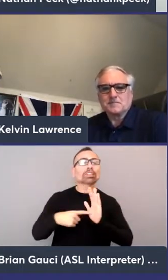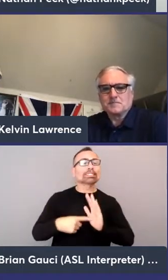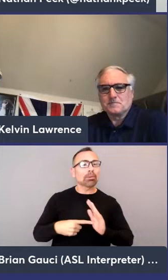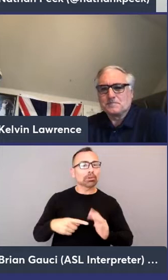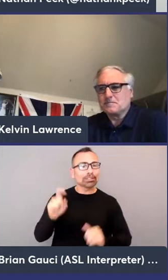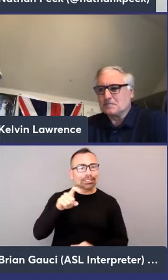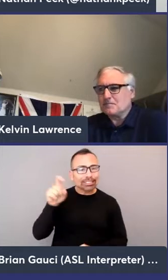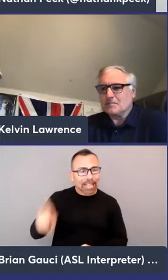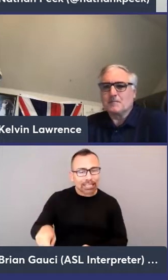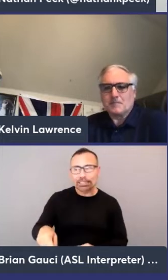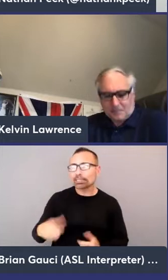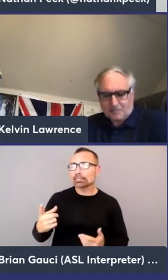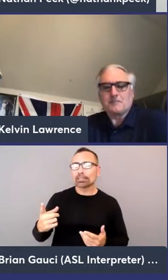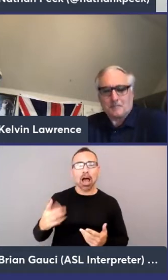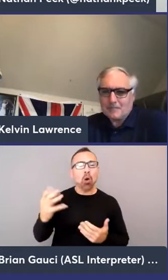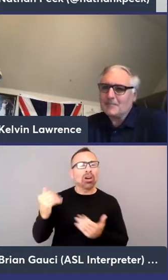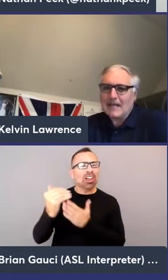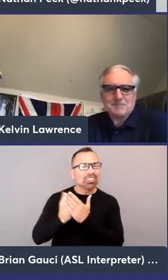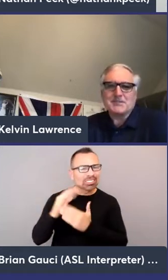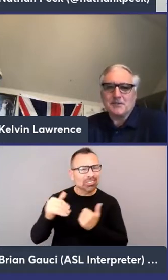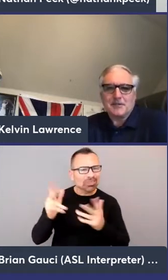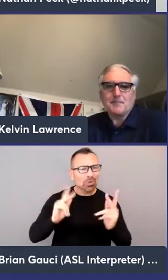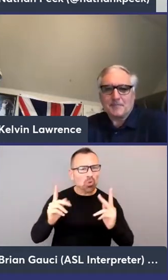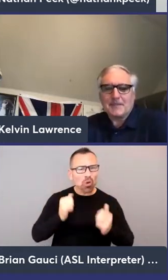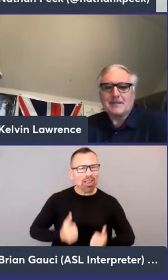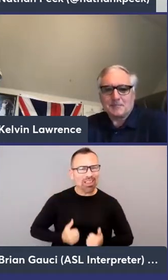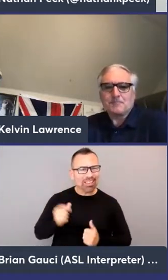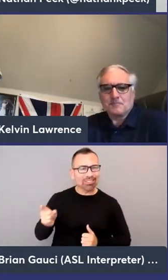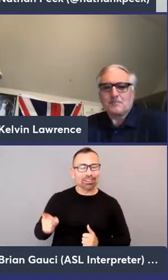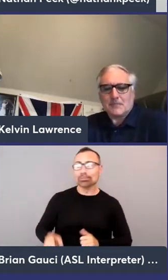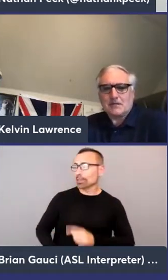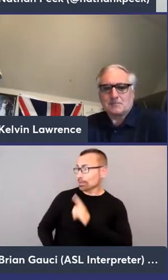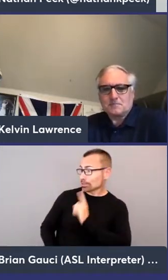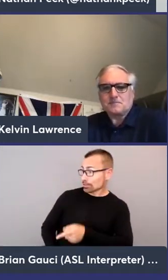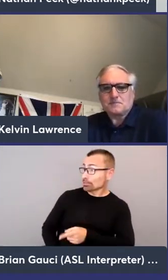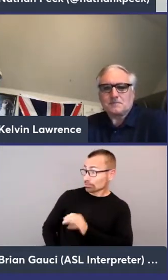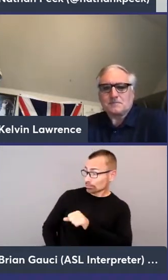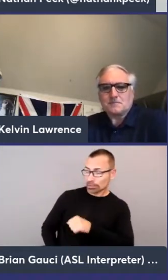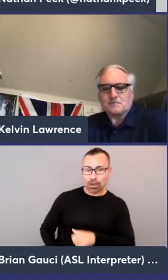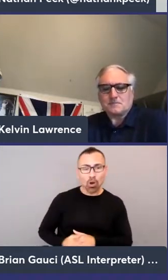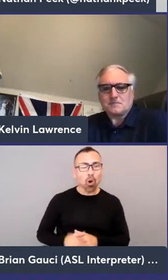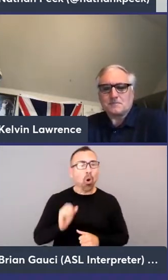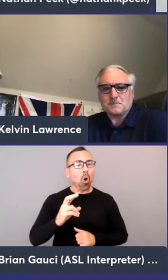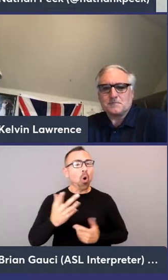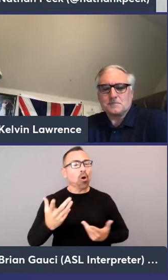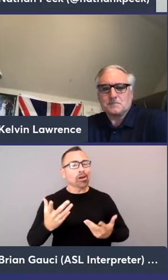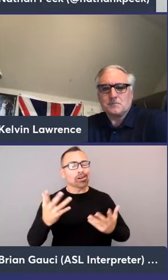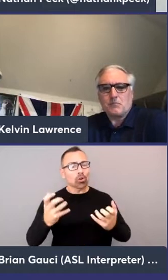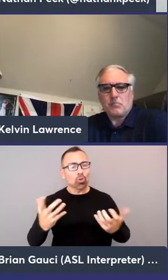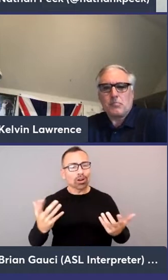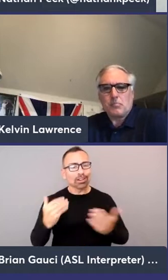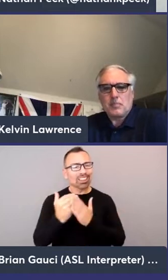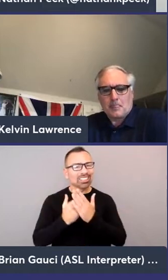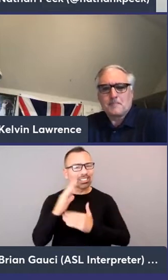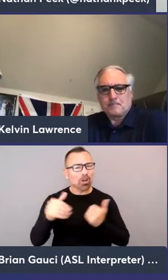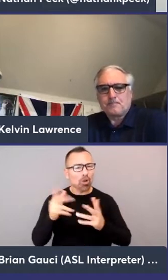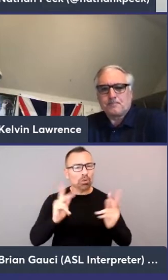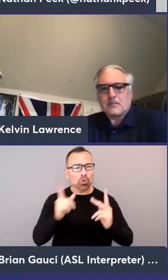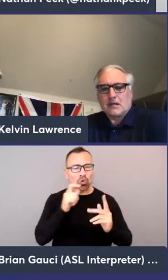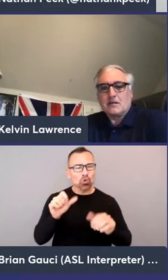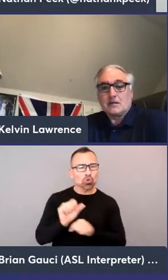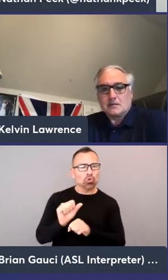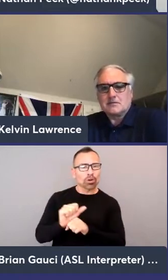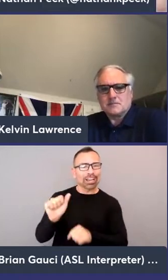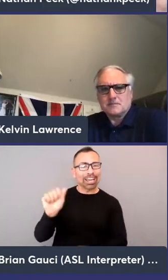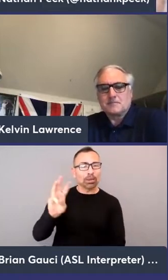of all the people who live in Texas. Absolutely. That I know of, or give me a list of all the people who work at AWS that I know of.